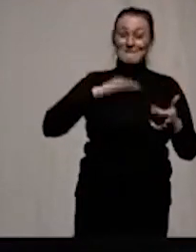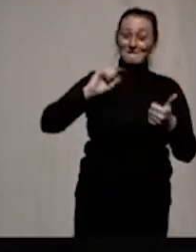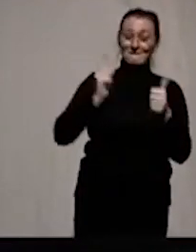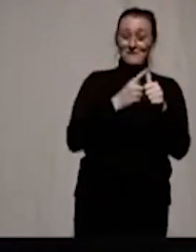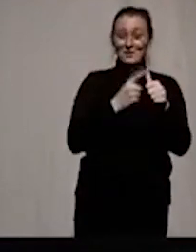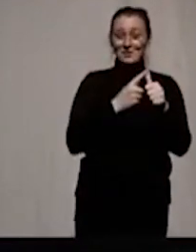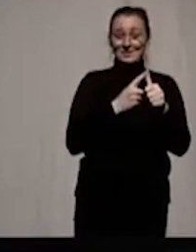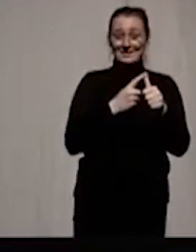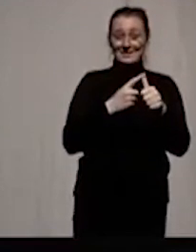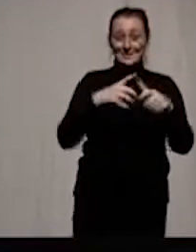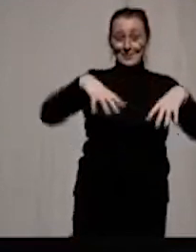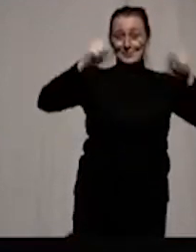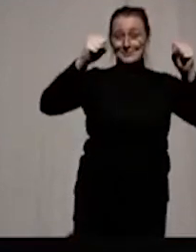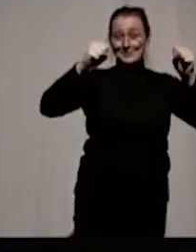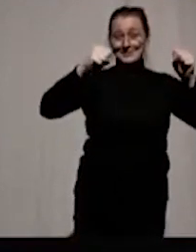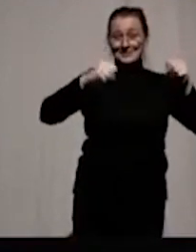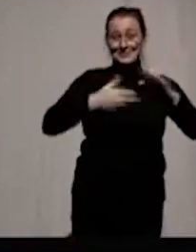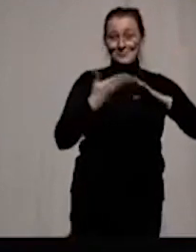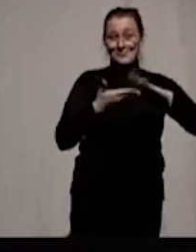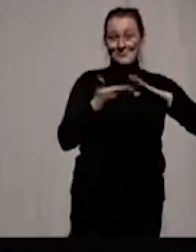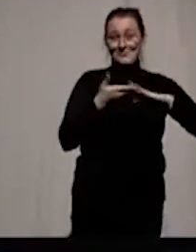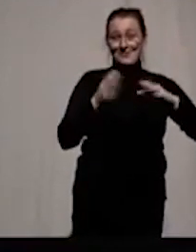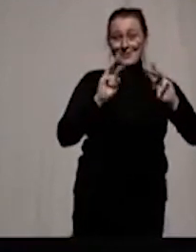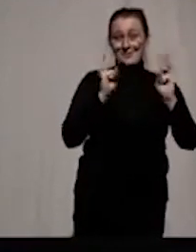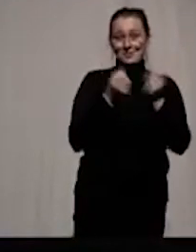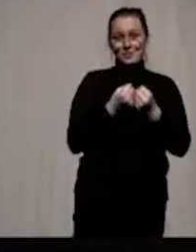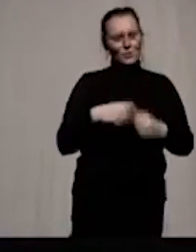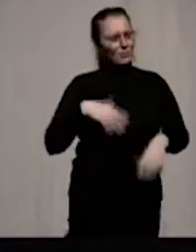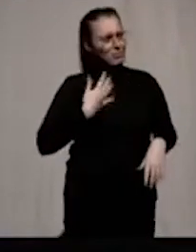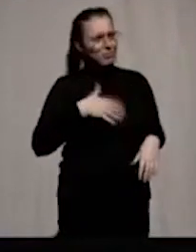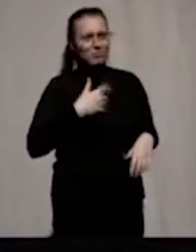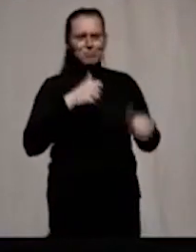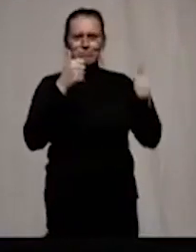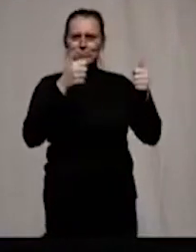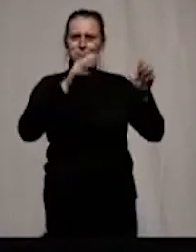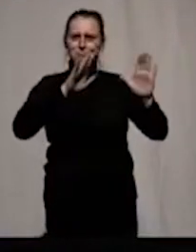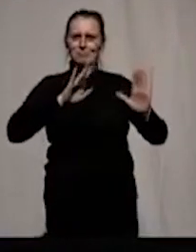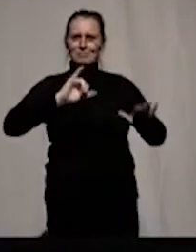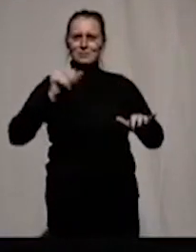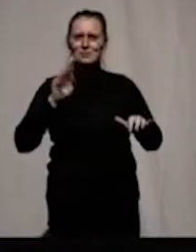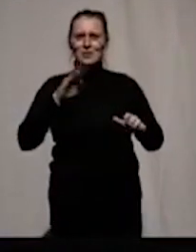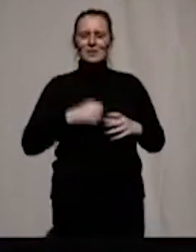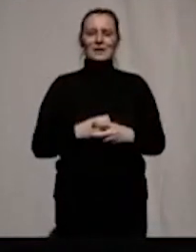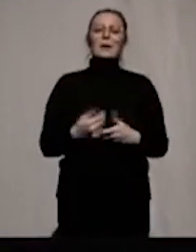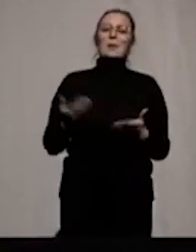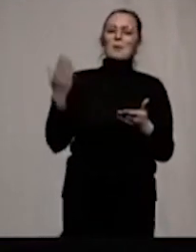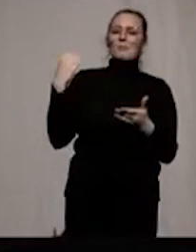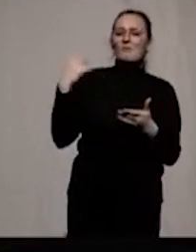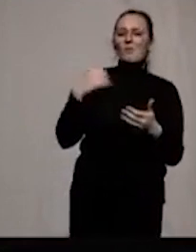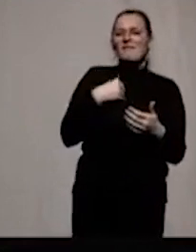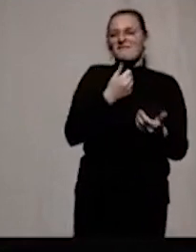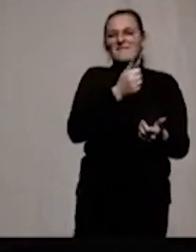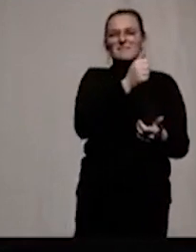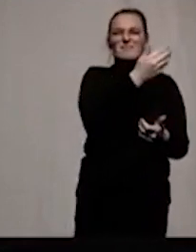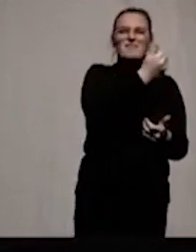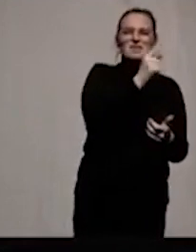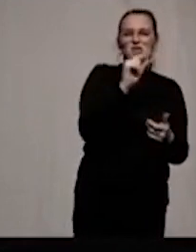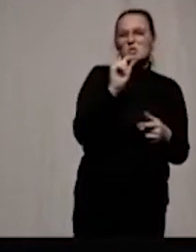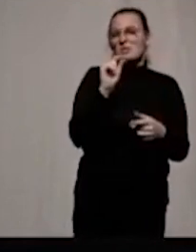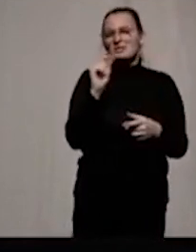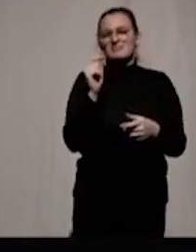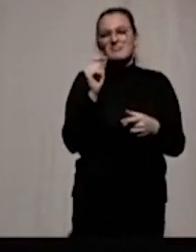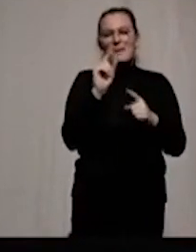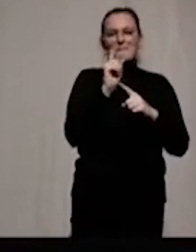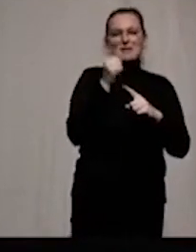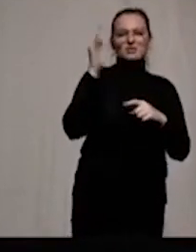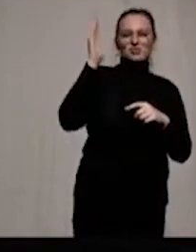This is my first, outside of, I've done some 15-minute like talks in classes on Zoom and stuff, but this is my